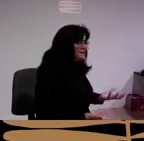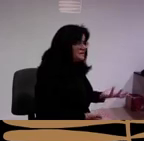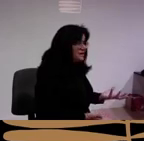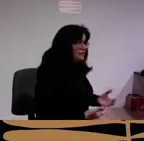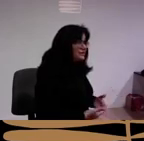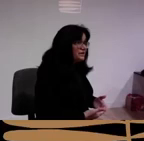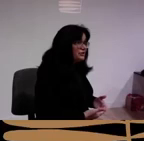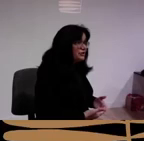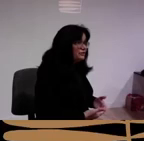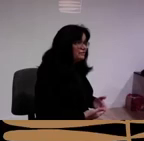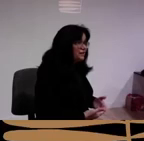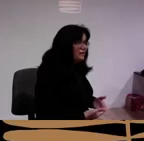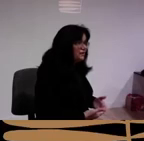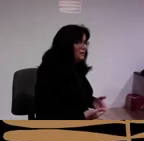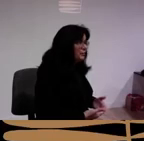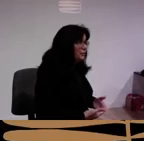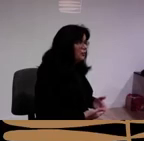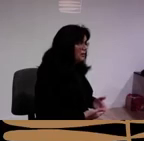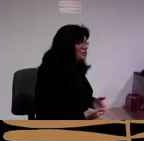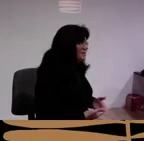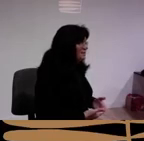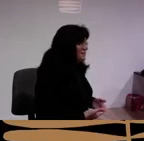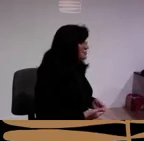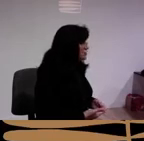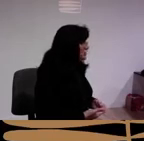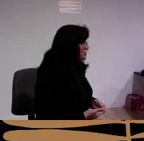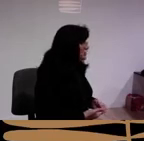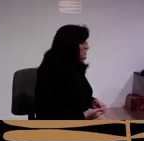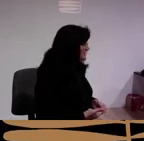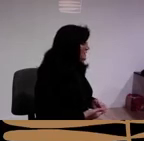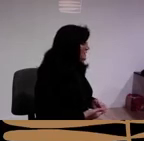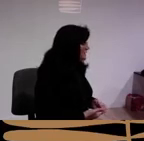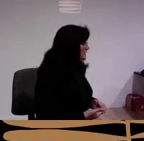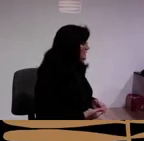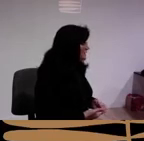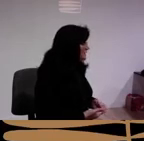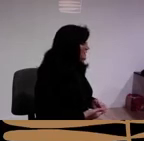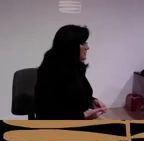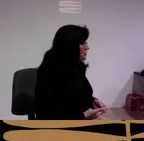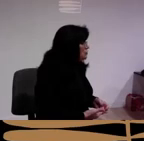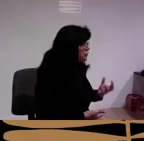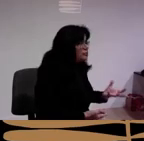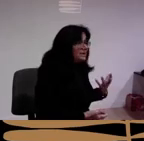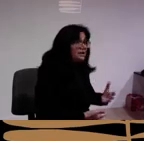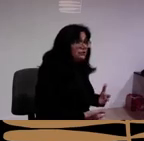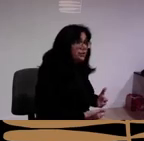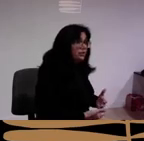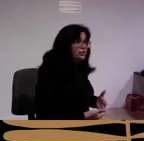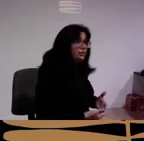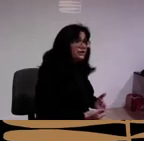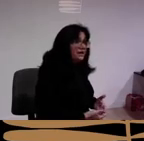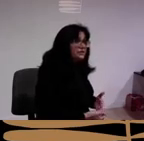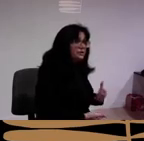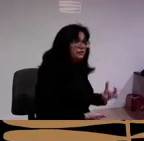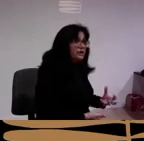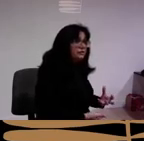And that's a message that I think that we need in Australia today. So many